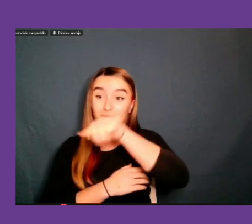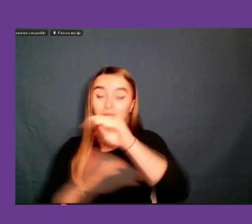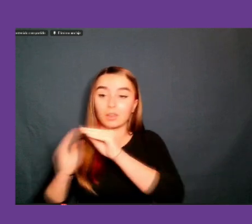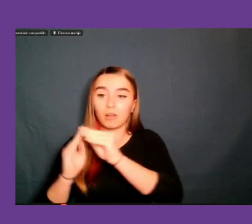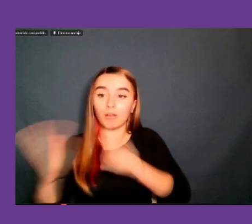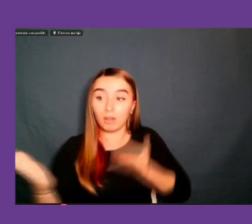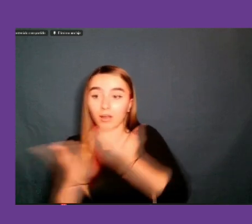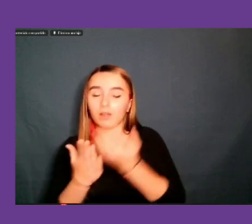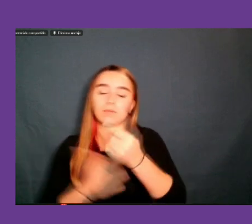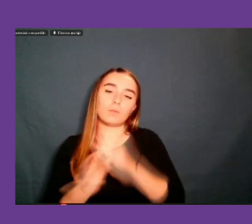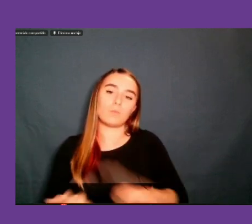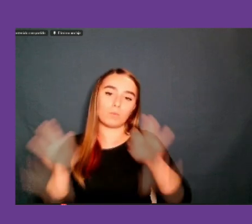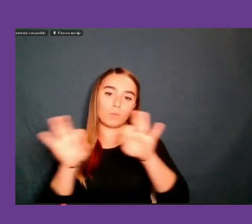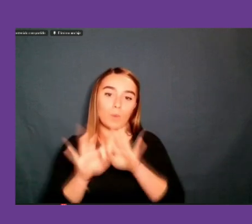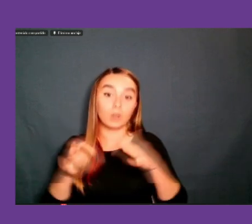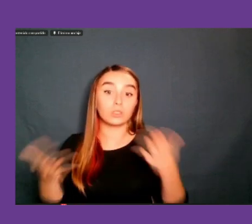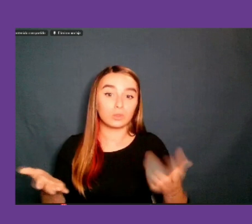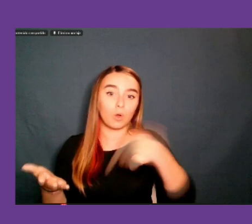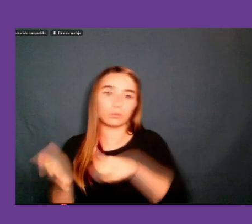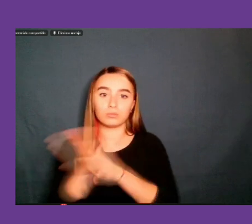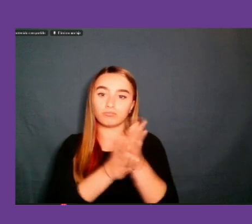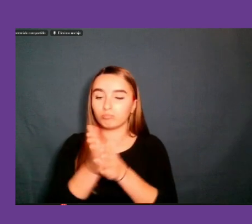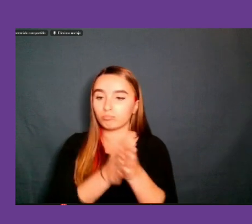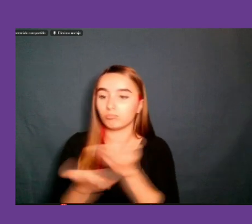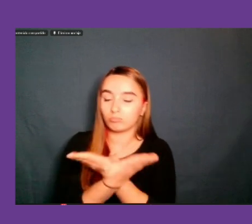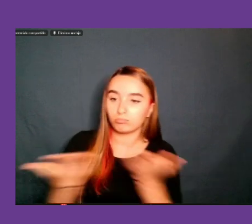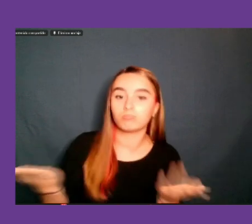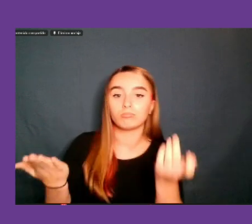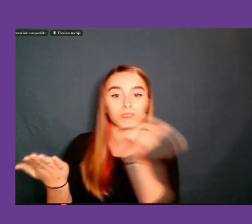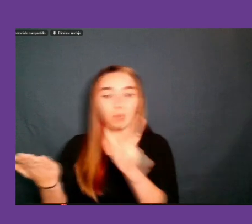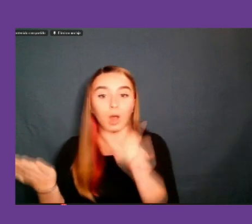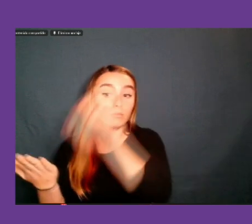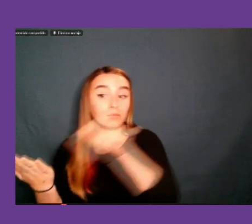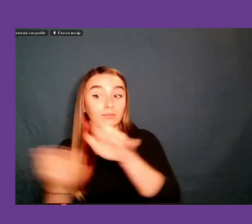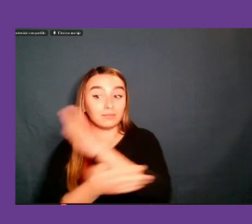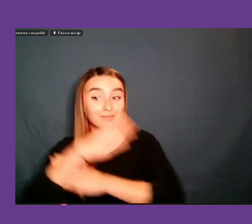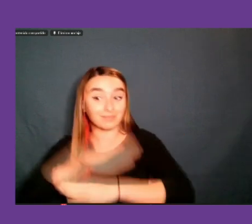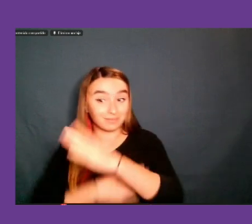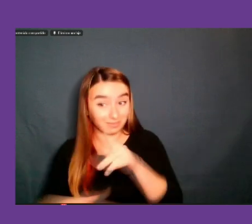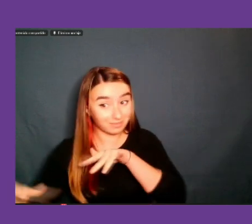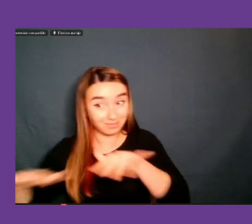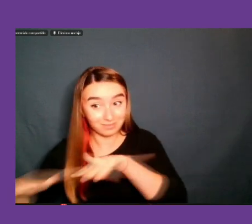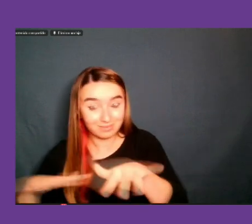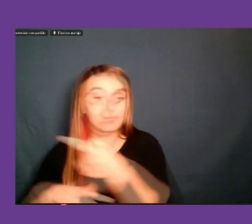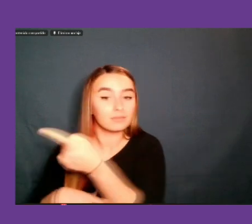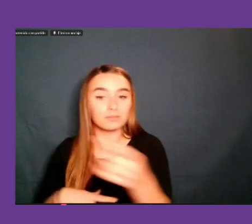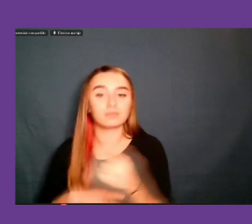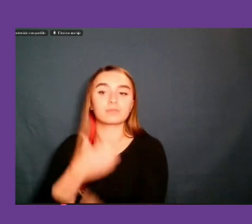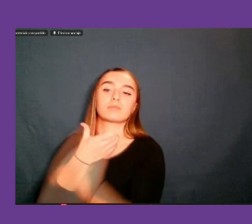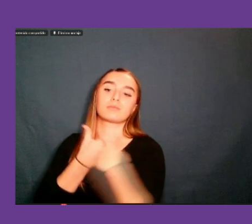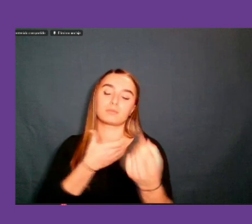very important. So I would very much encourage all the disability activists in this panel to